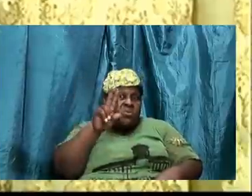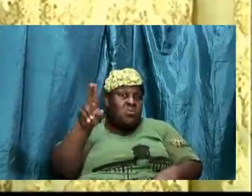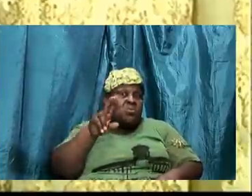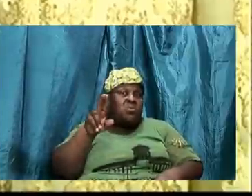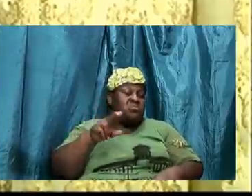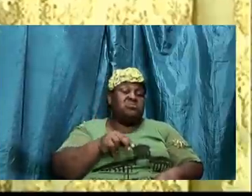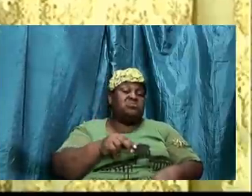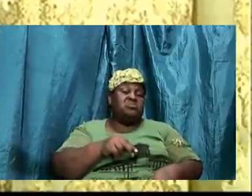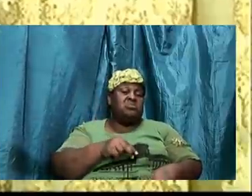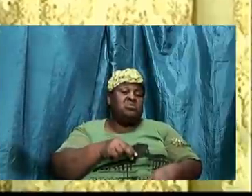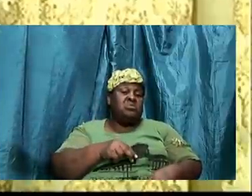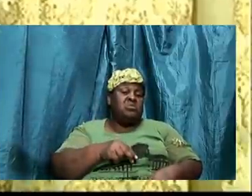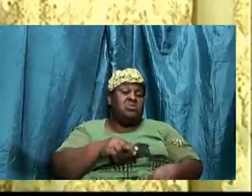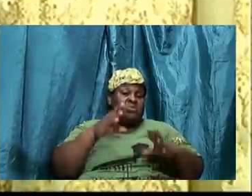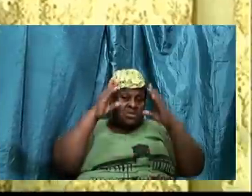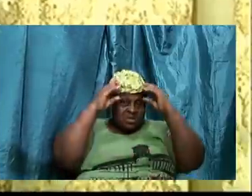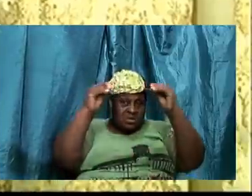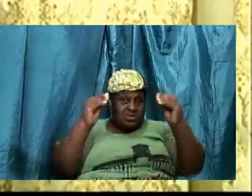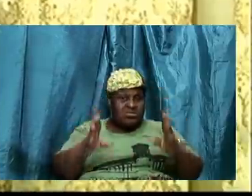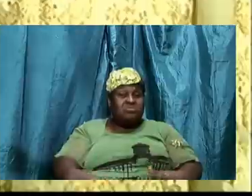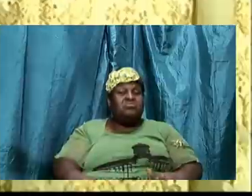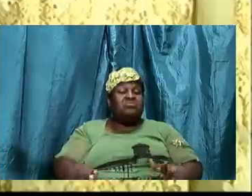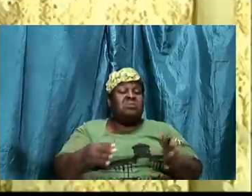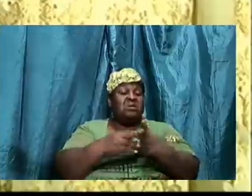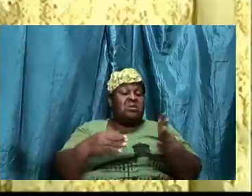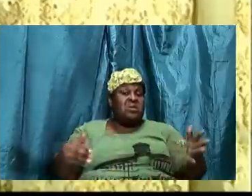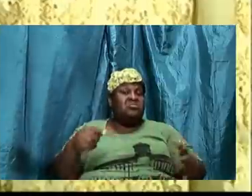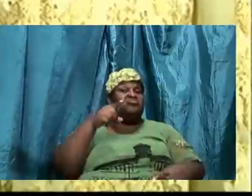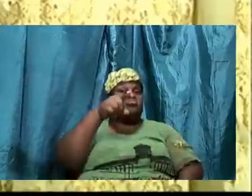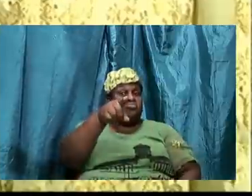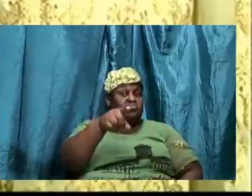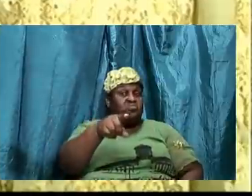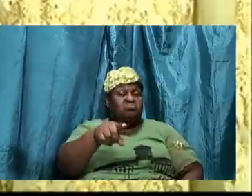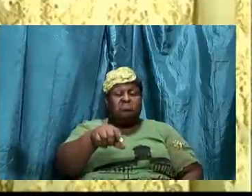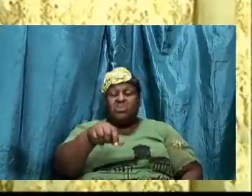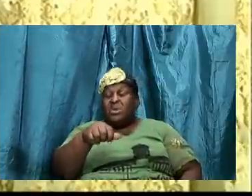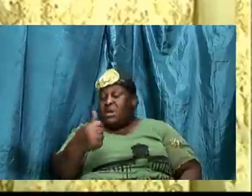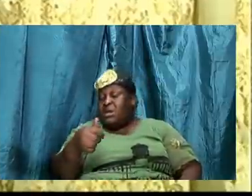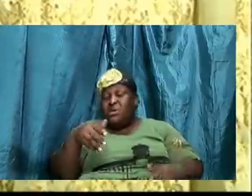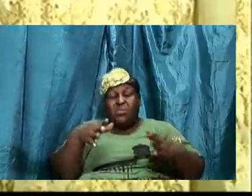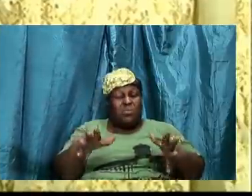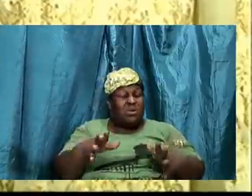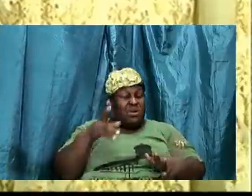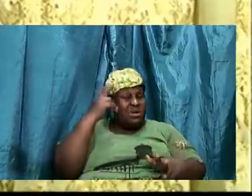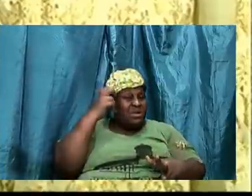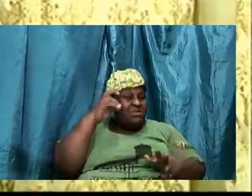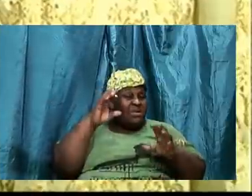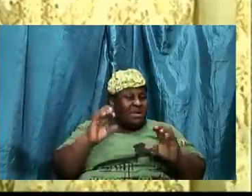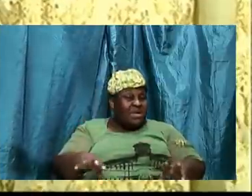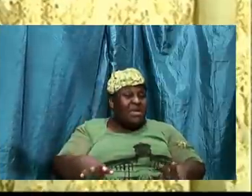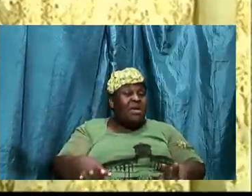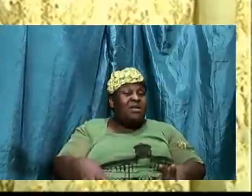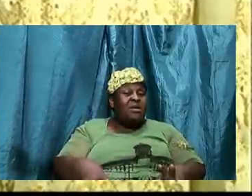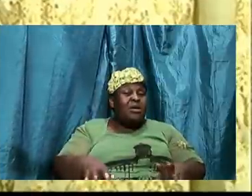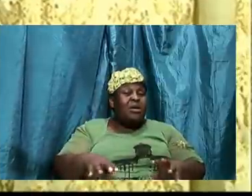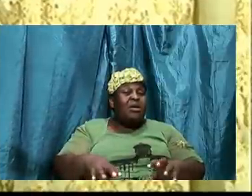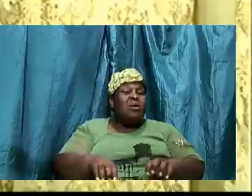you. Any way he can get to break you, hallelujah, he's going to try to break